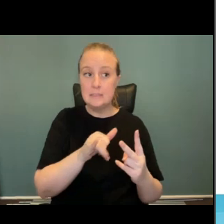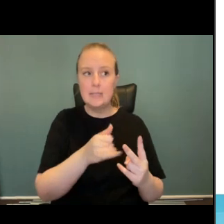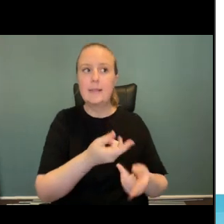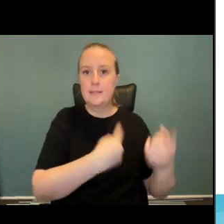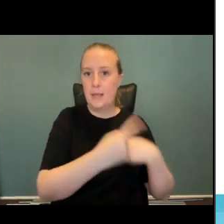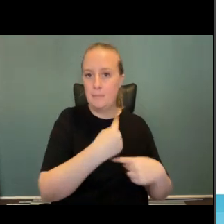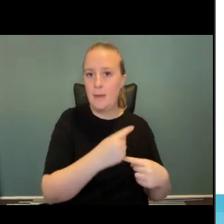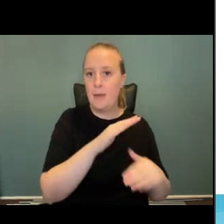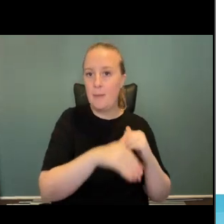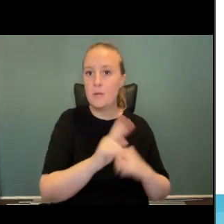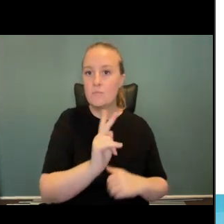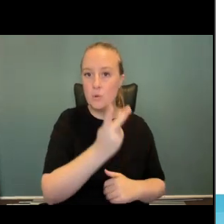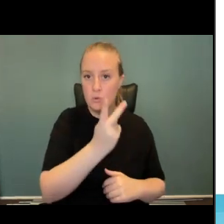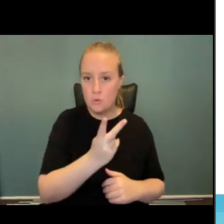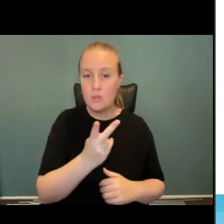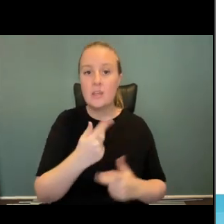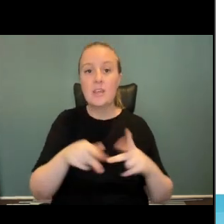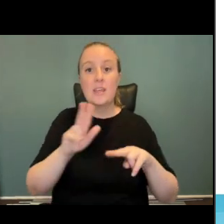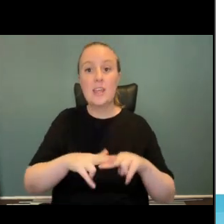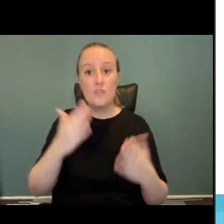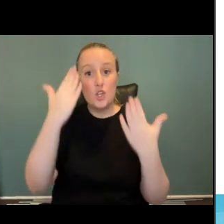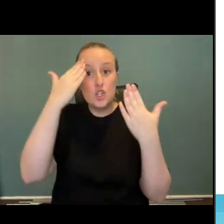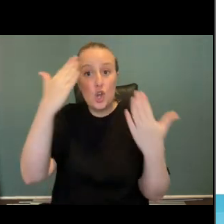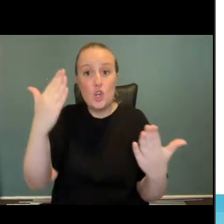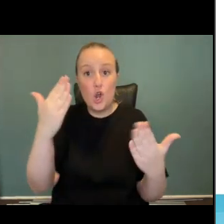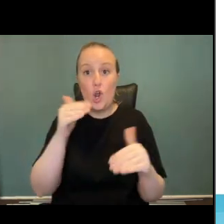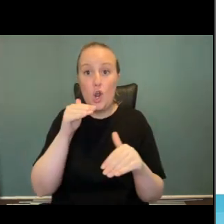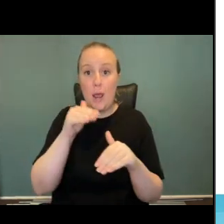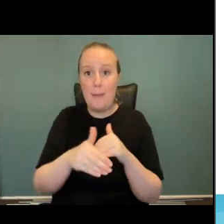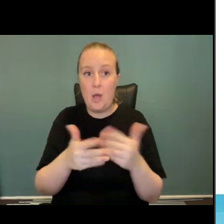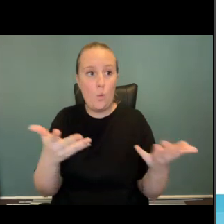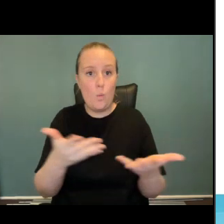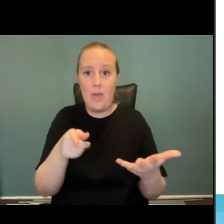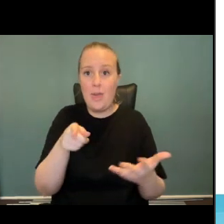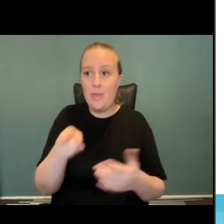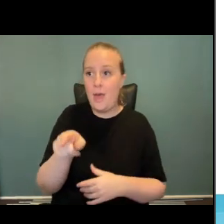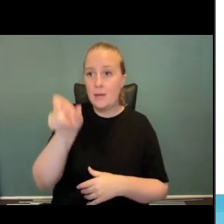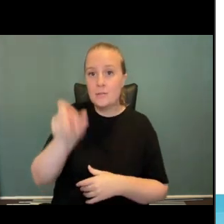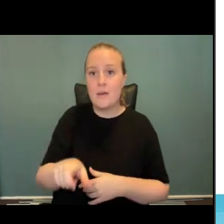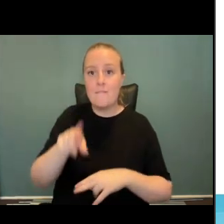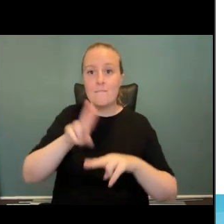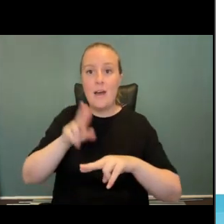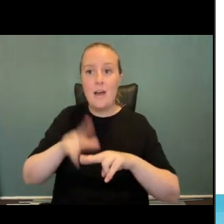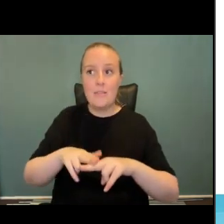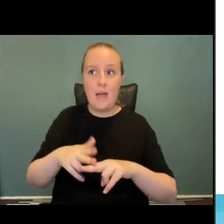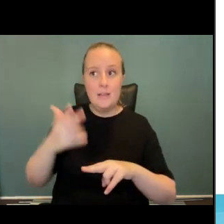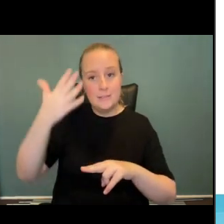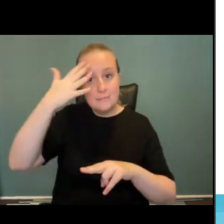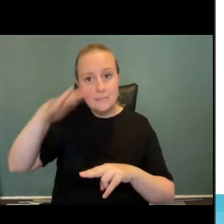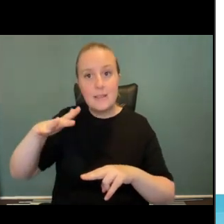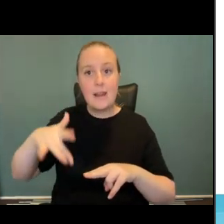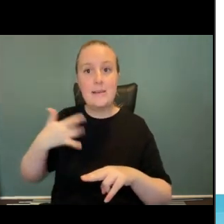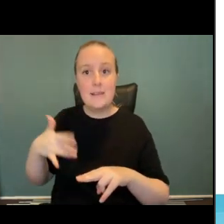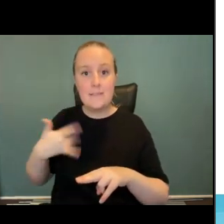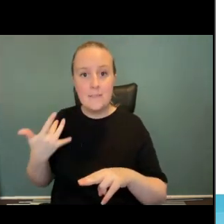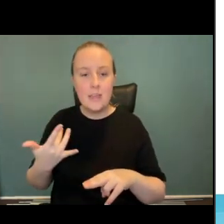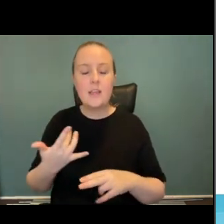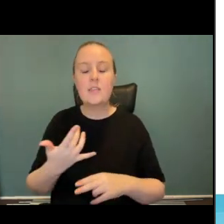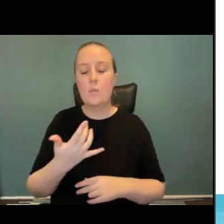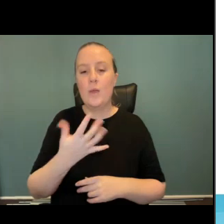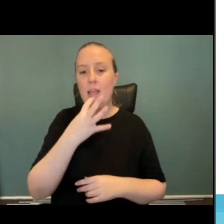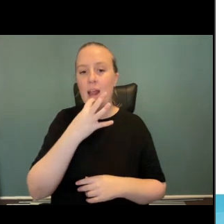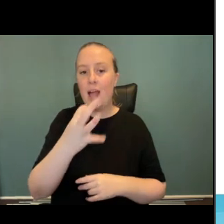we do a location questionnaire with the client, and we ask for a location report to be done. This